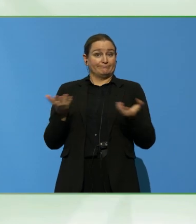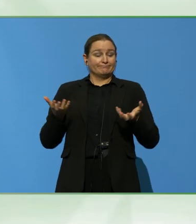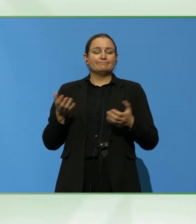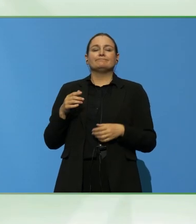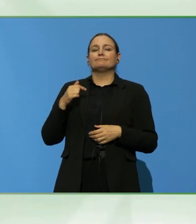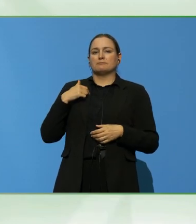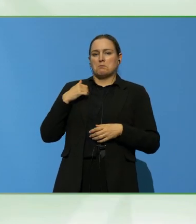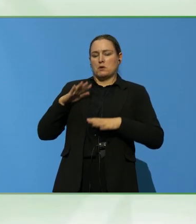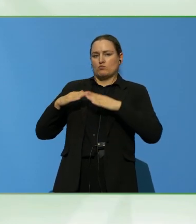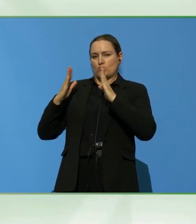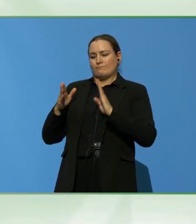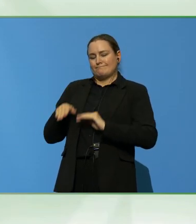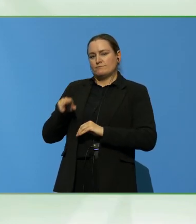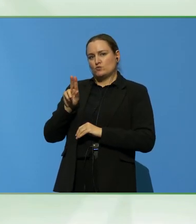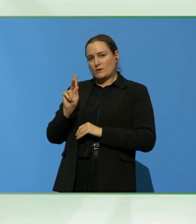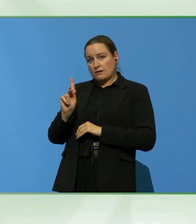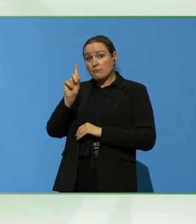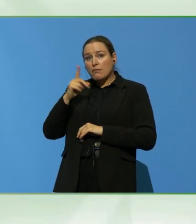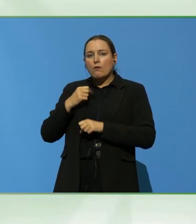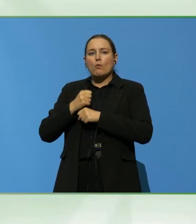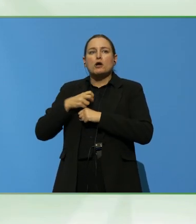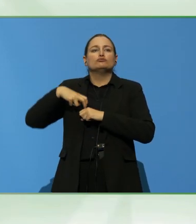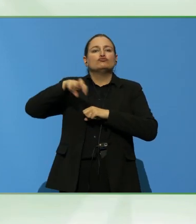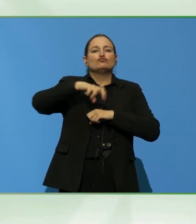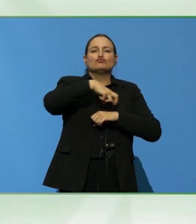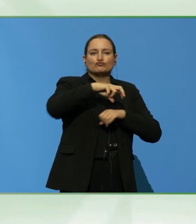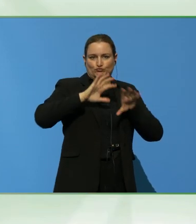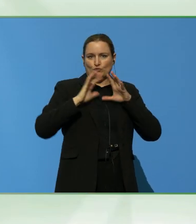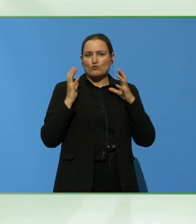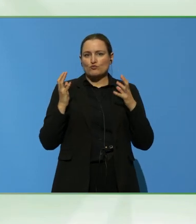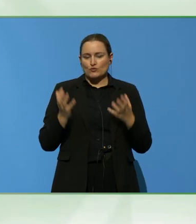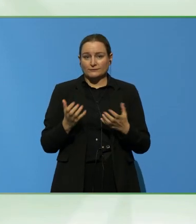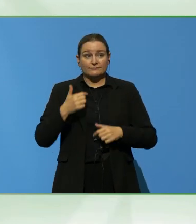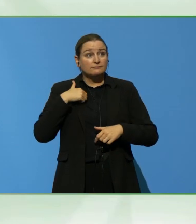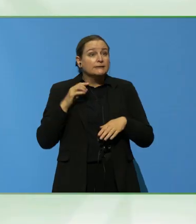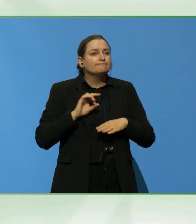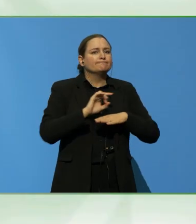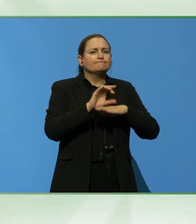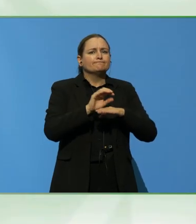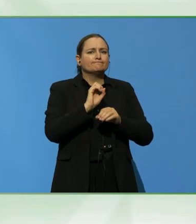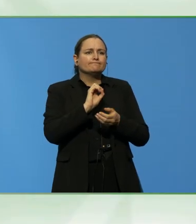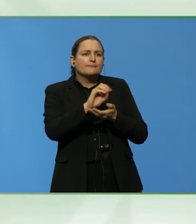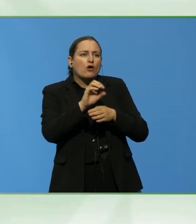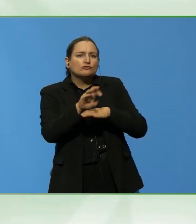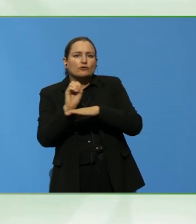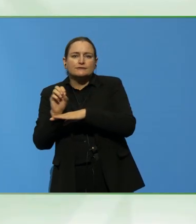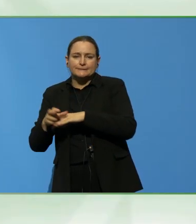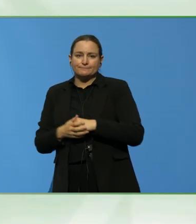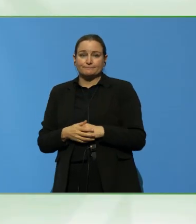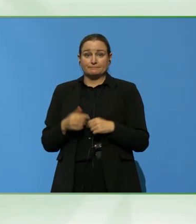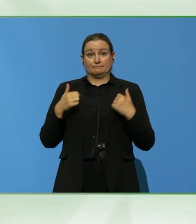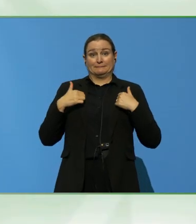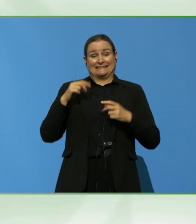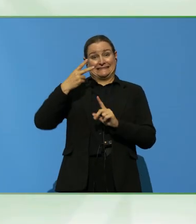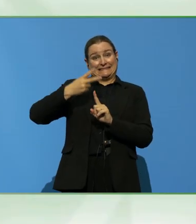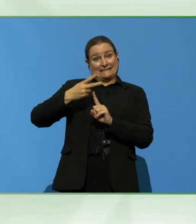internationally as an accessibility consultant, but as Robin said, I wear many hats, and I'm also a broadcaster on TV and